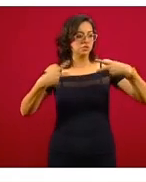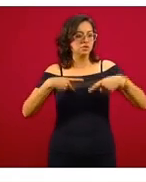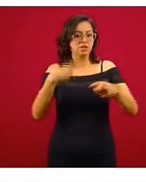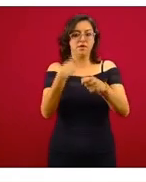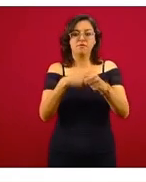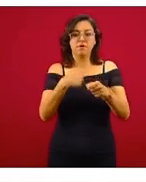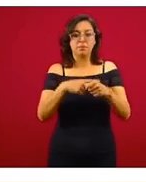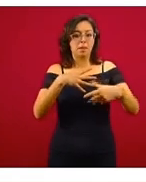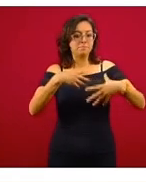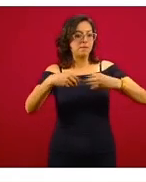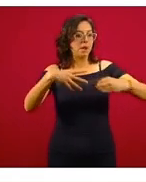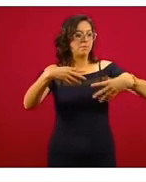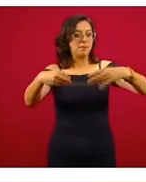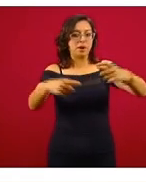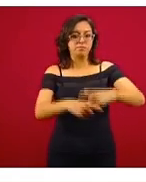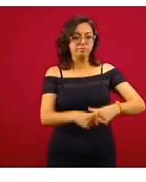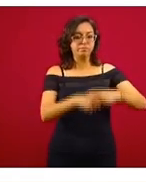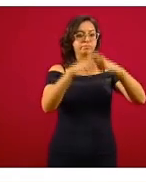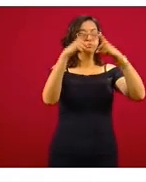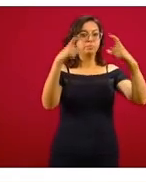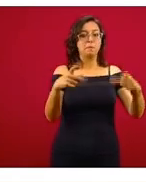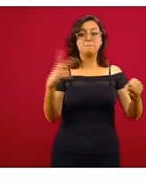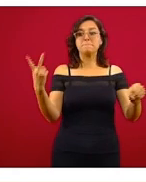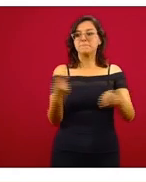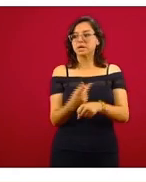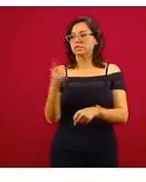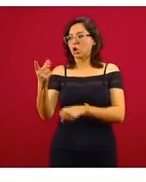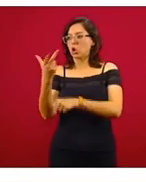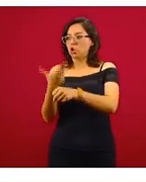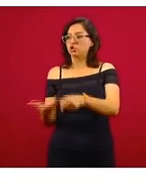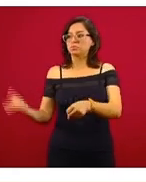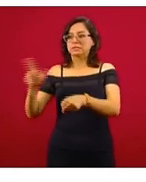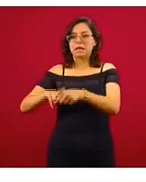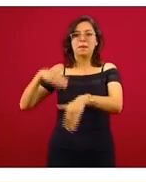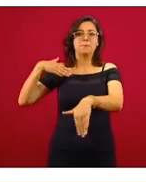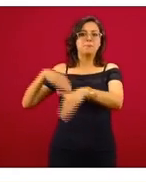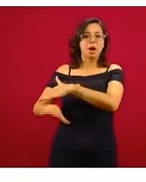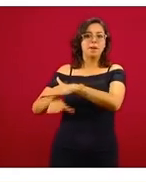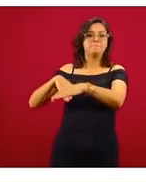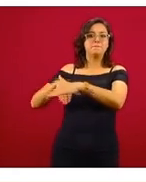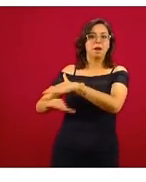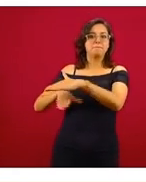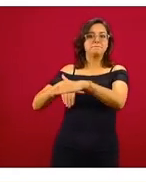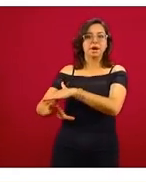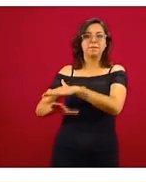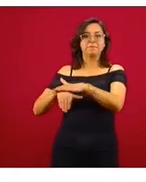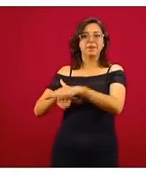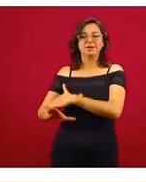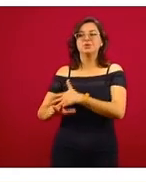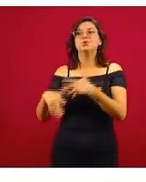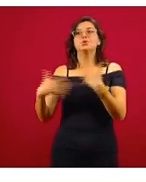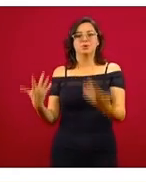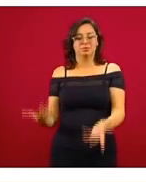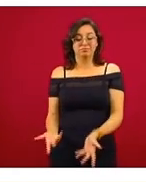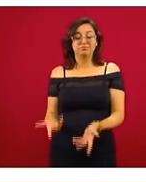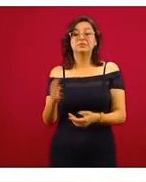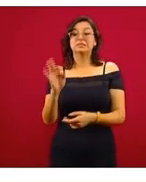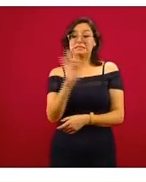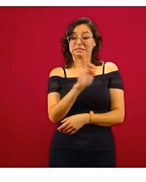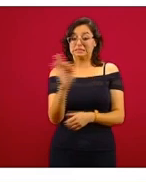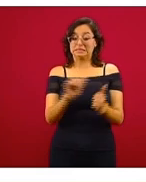which remember is the key mechanism that we should be focusing on during phase 3. And